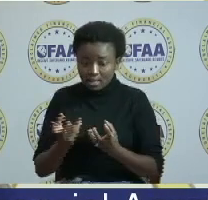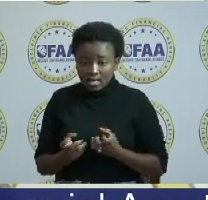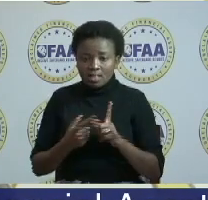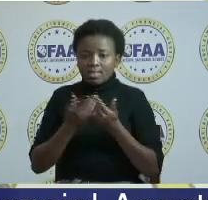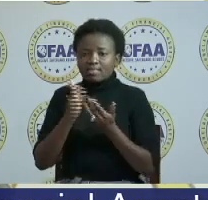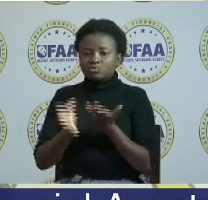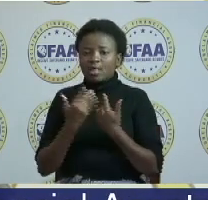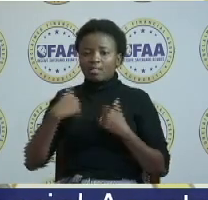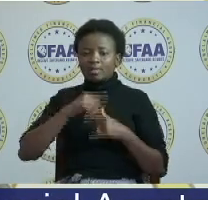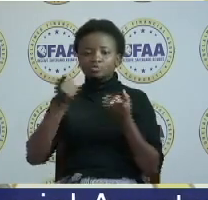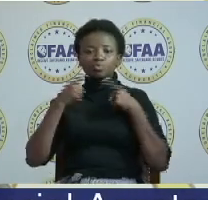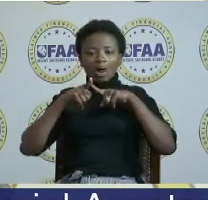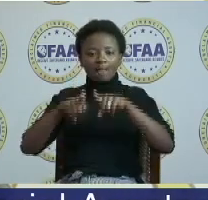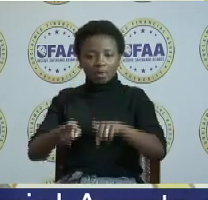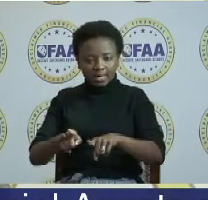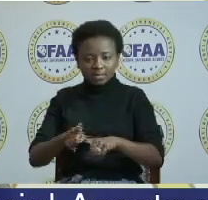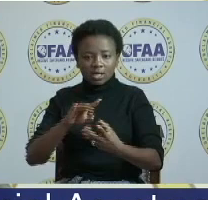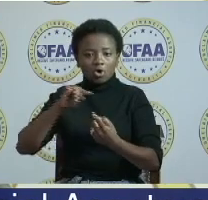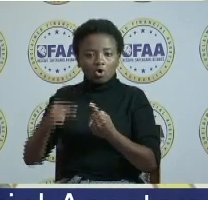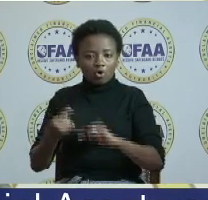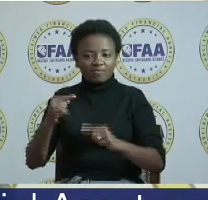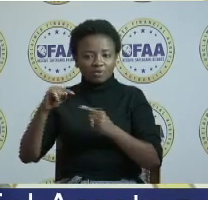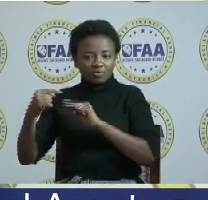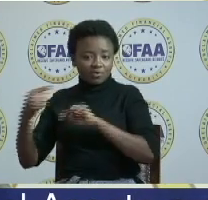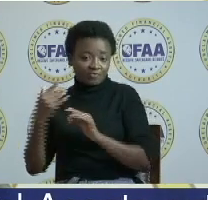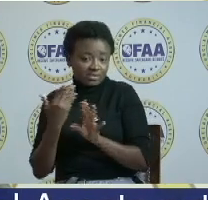harmonize potential conflicts going forward.